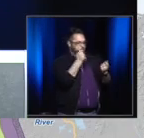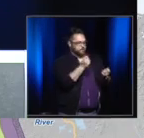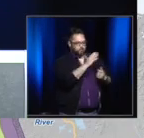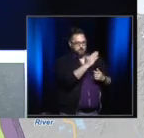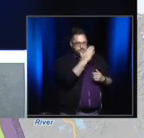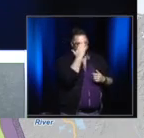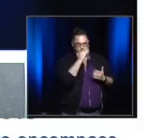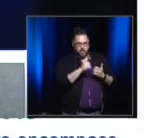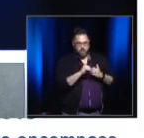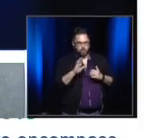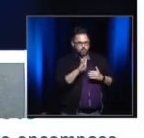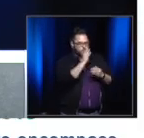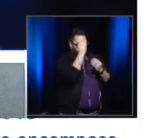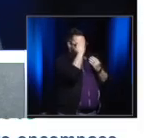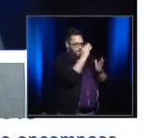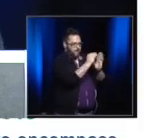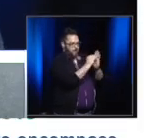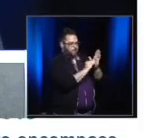used.